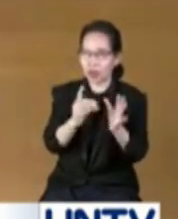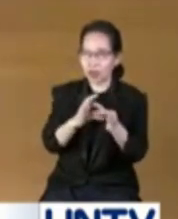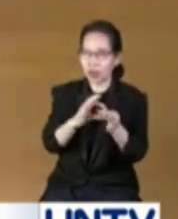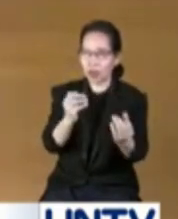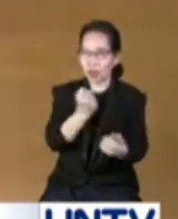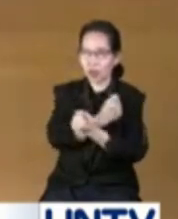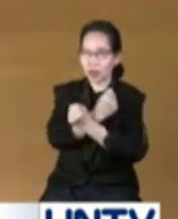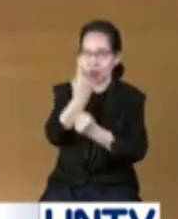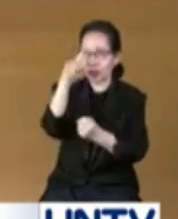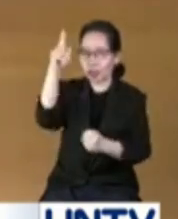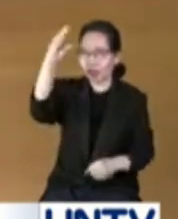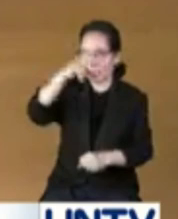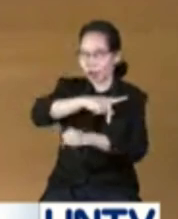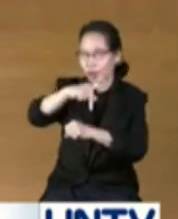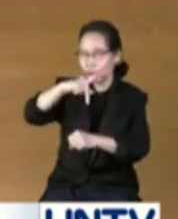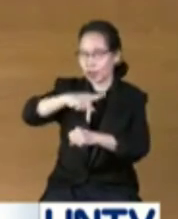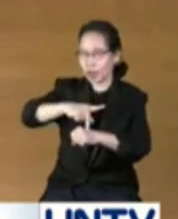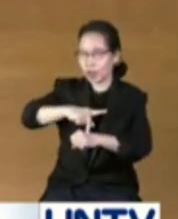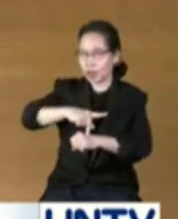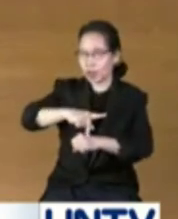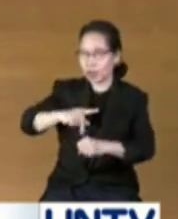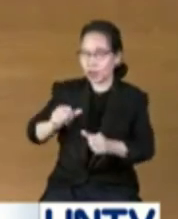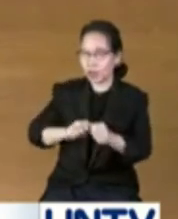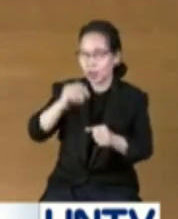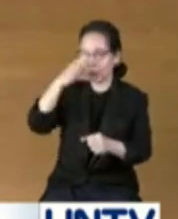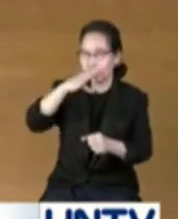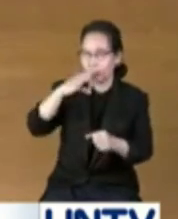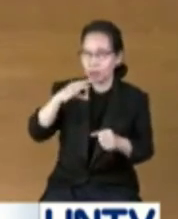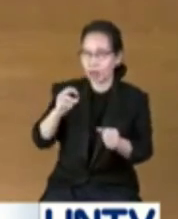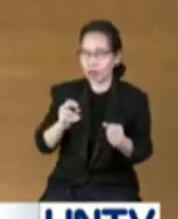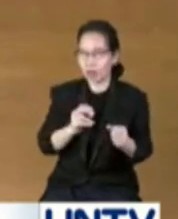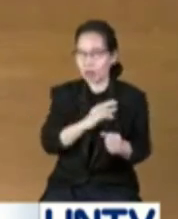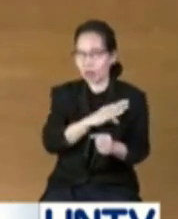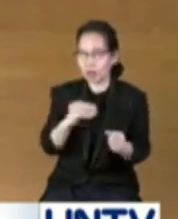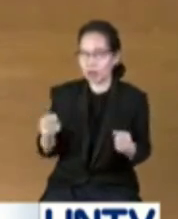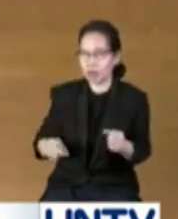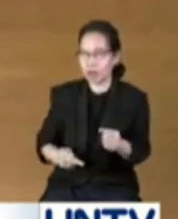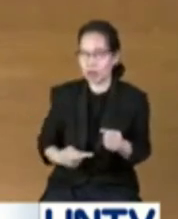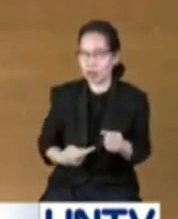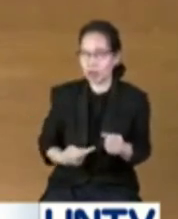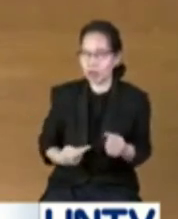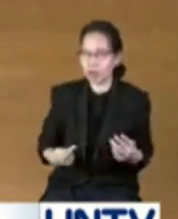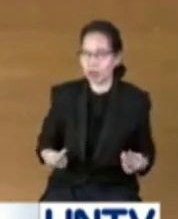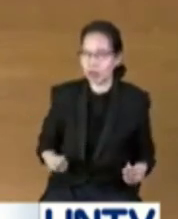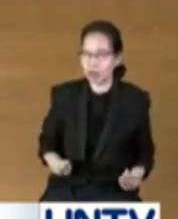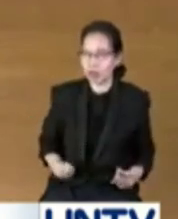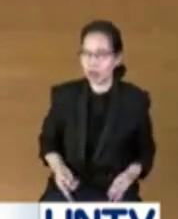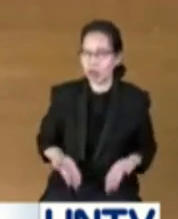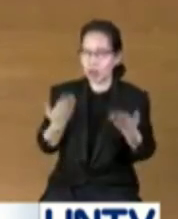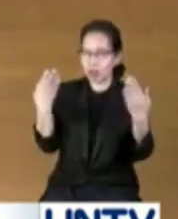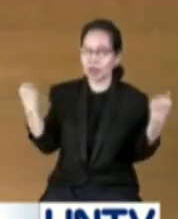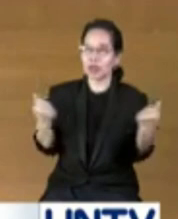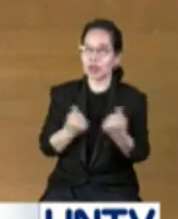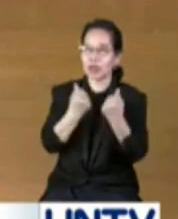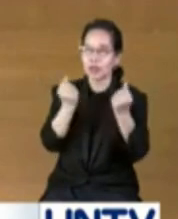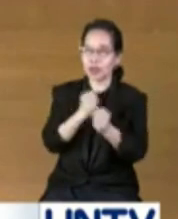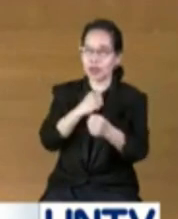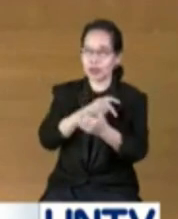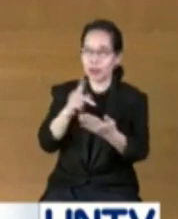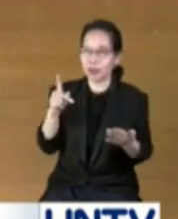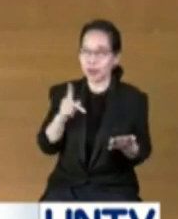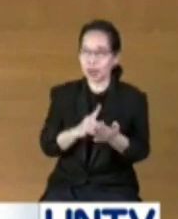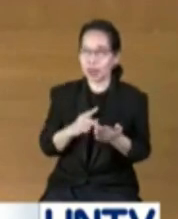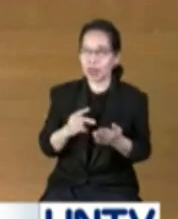Philippines. Every Filipino has unanimously risen to the challenge that we have made to them to be part of our nation's